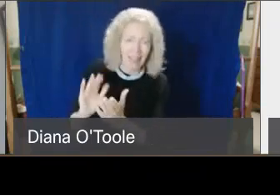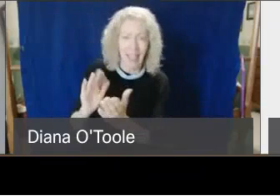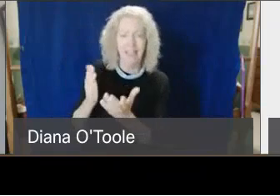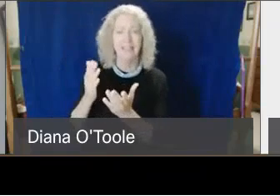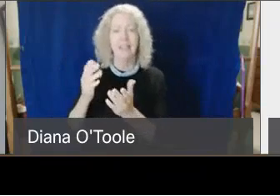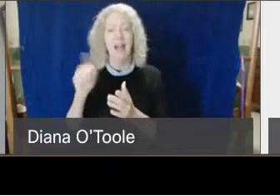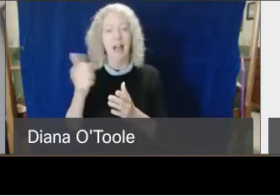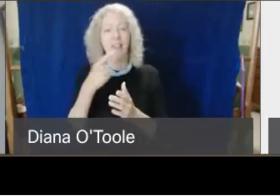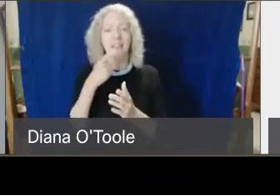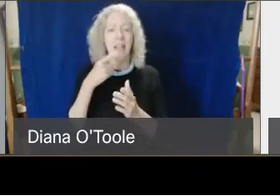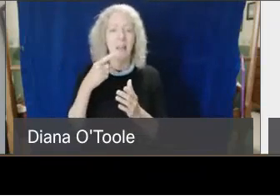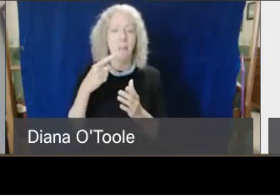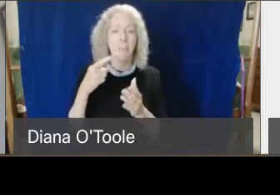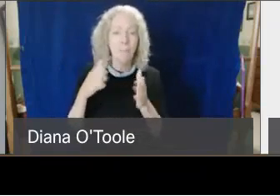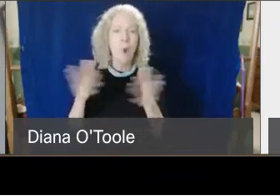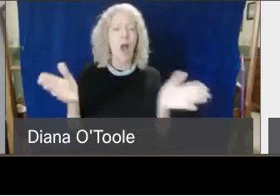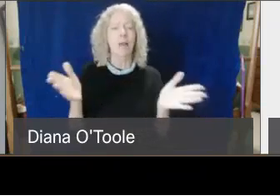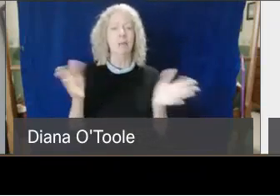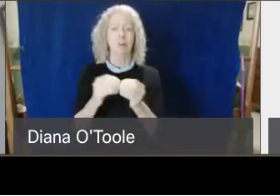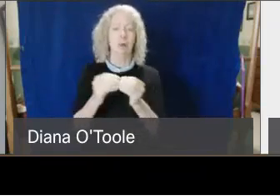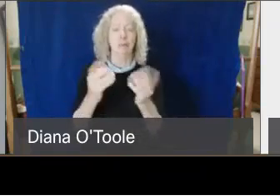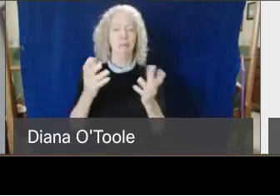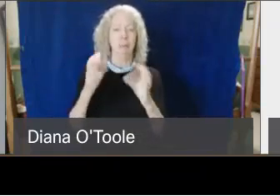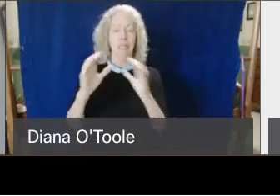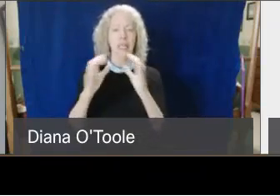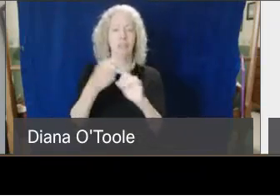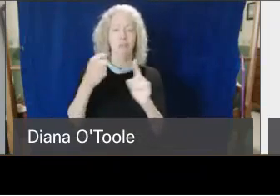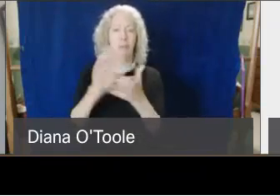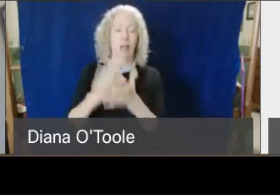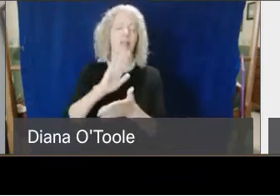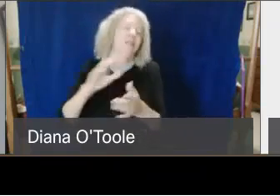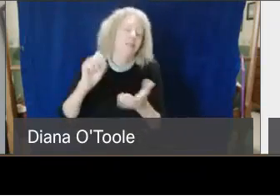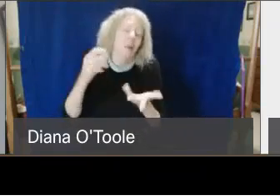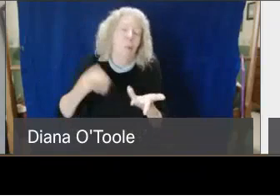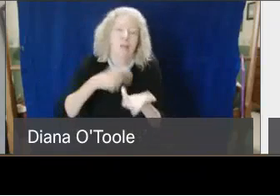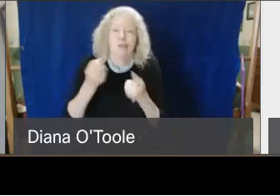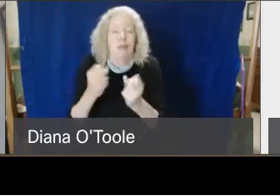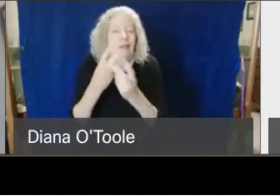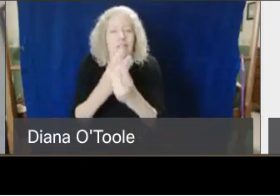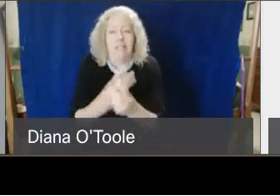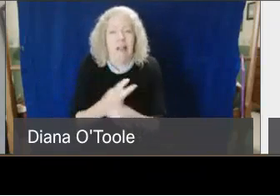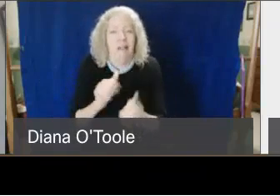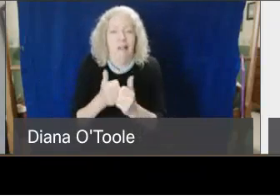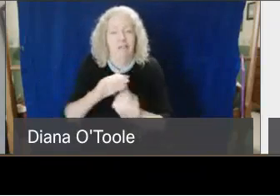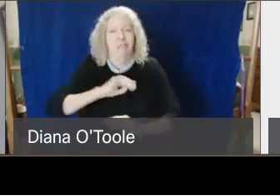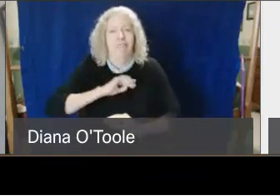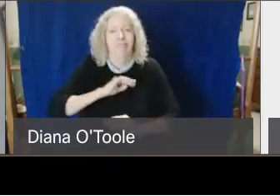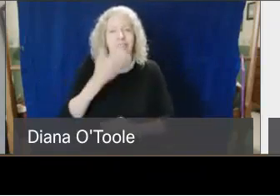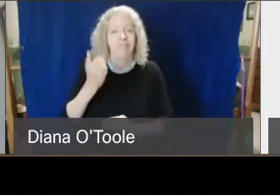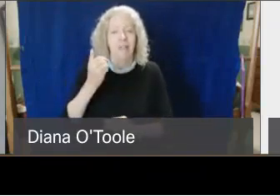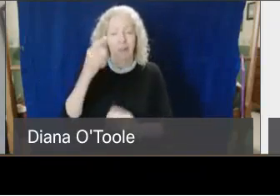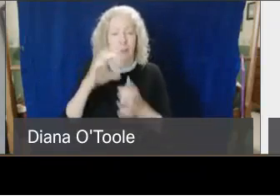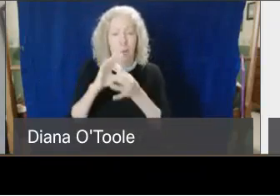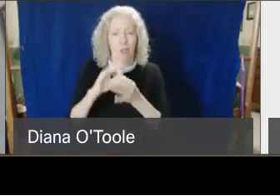from the institution. So we're still trying to sort that out and figure out how to do that better for students. Not